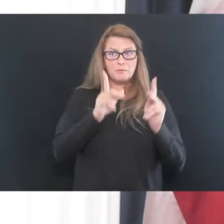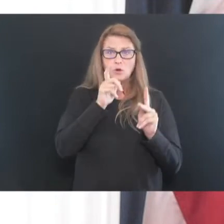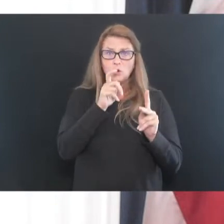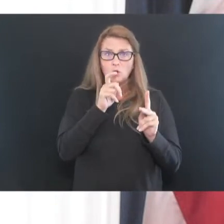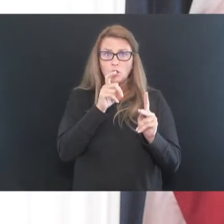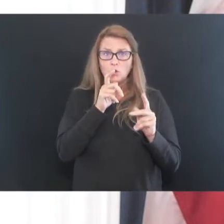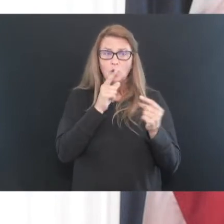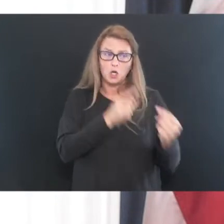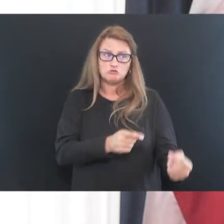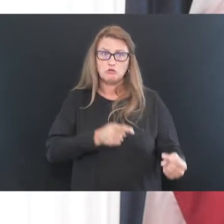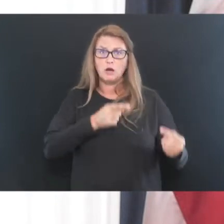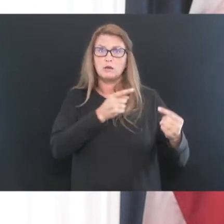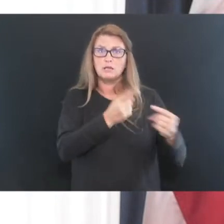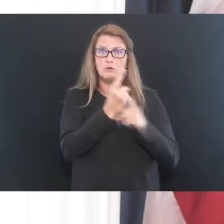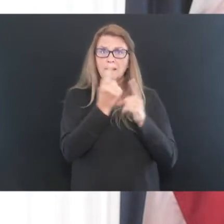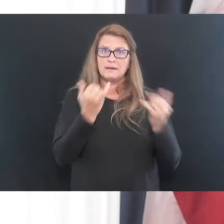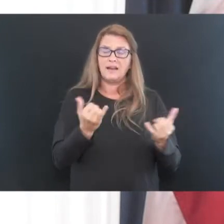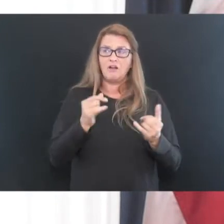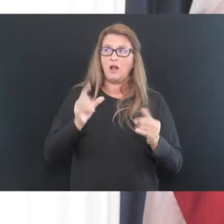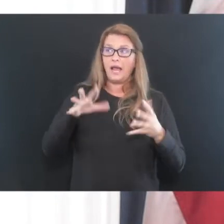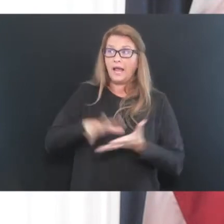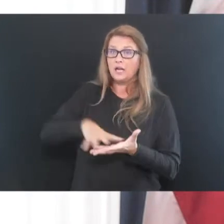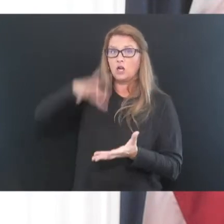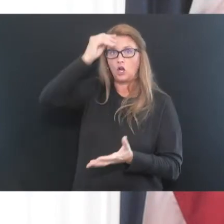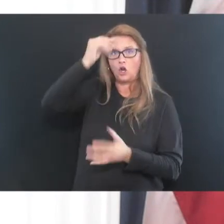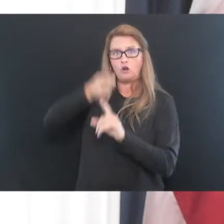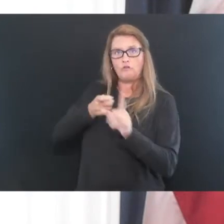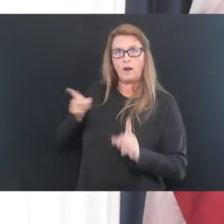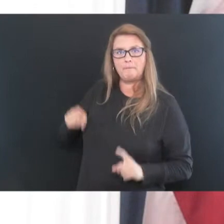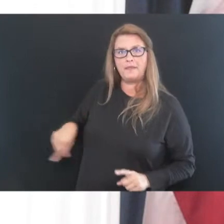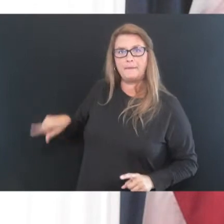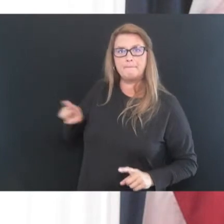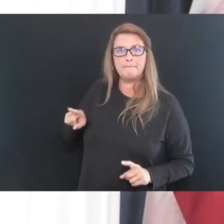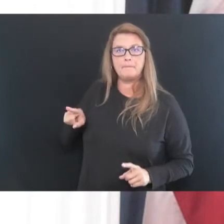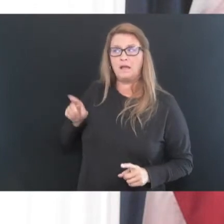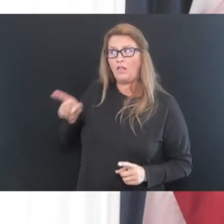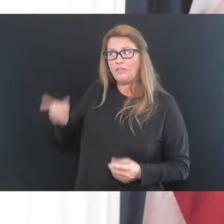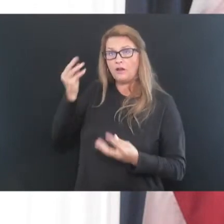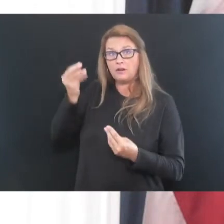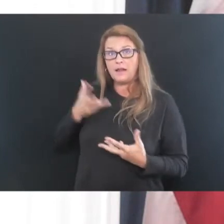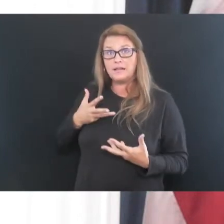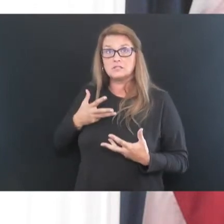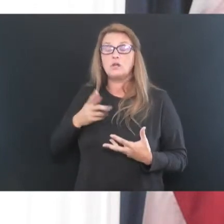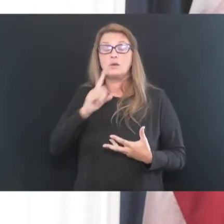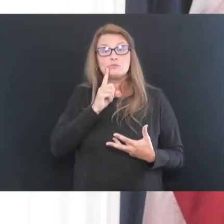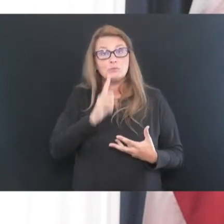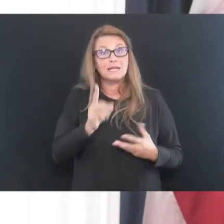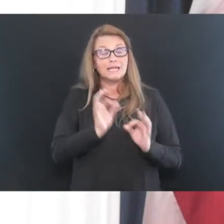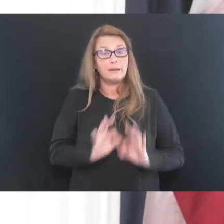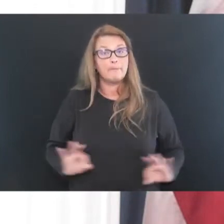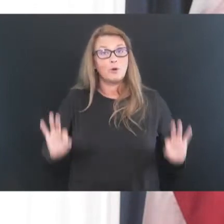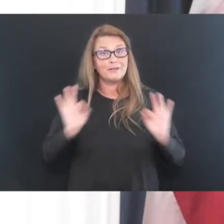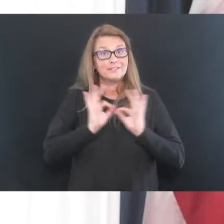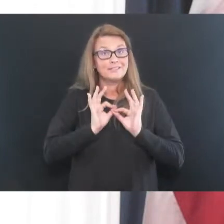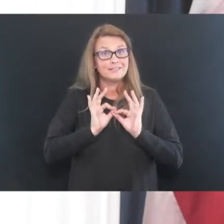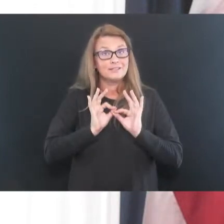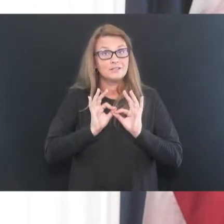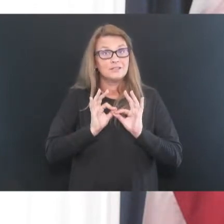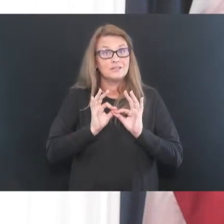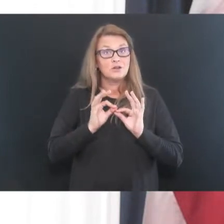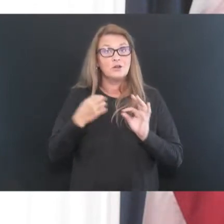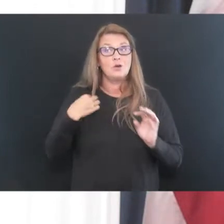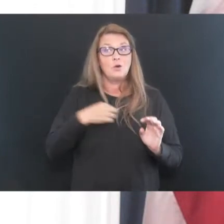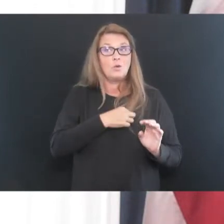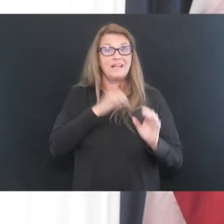and learn from that. They are reaching out to us and telling us it's really important. As the governor pointed out, we can stop